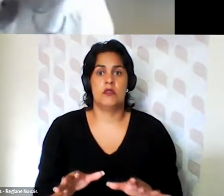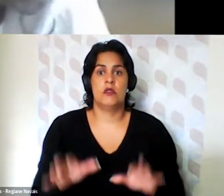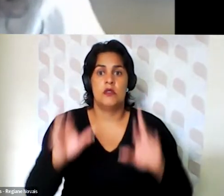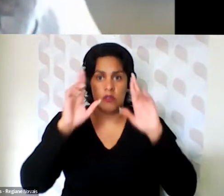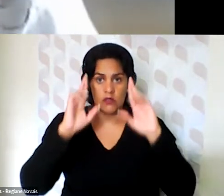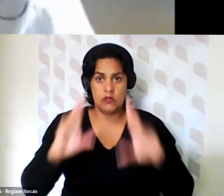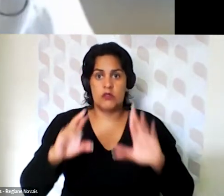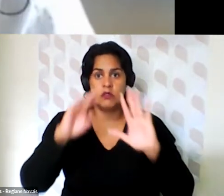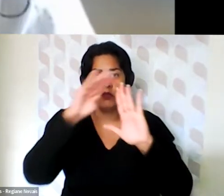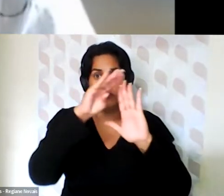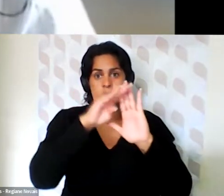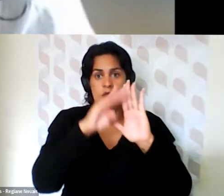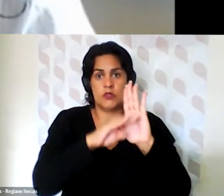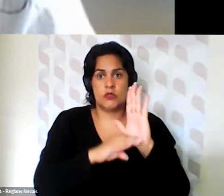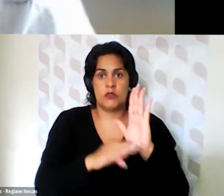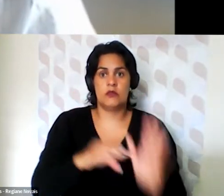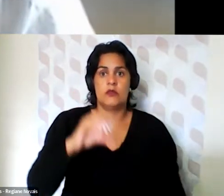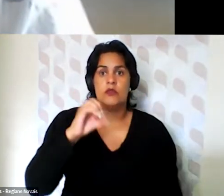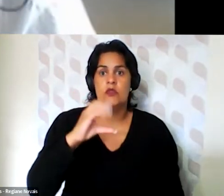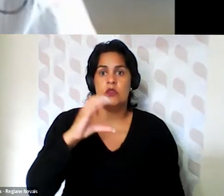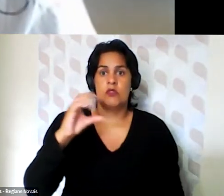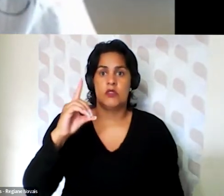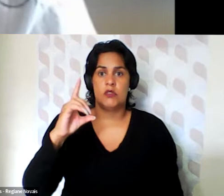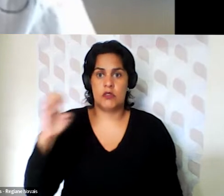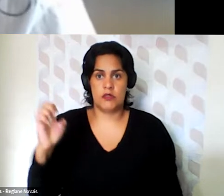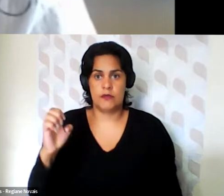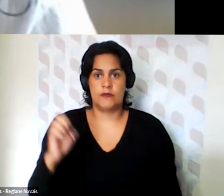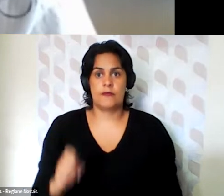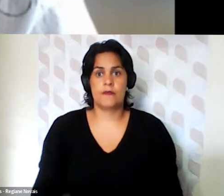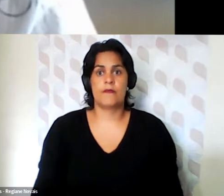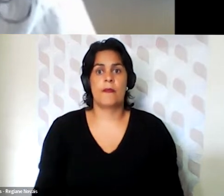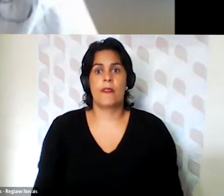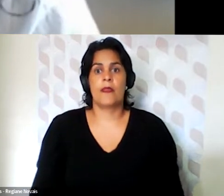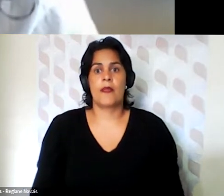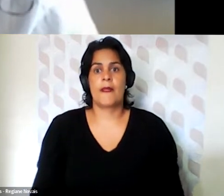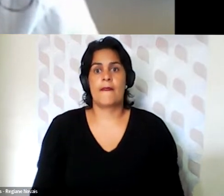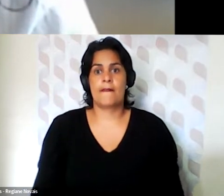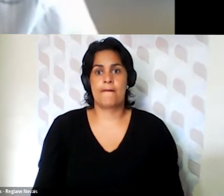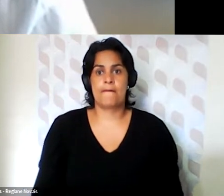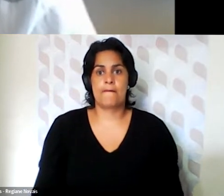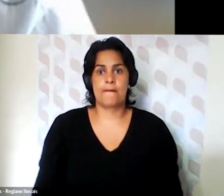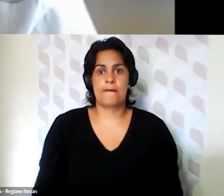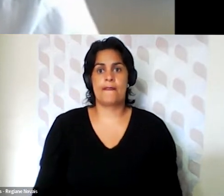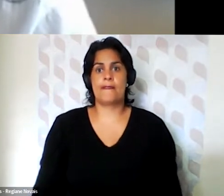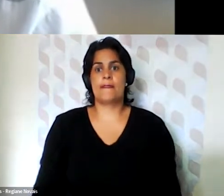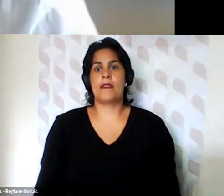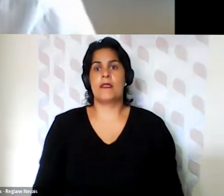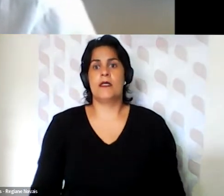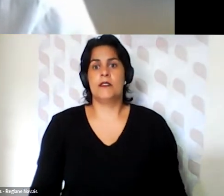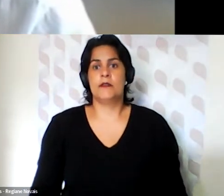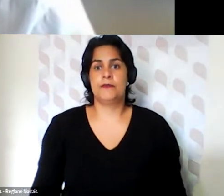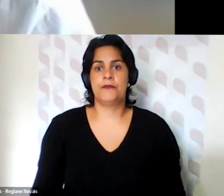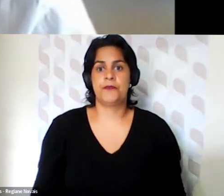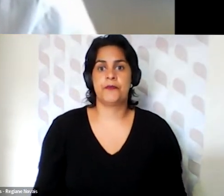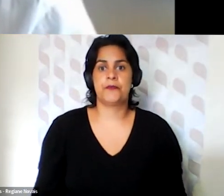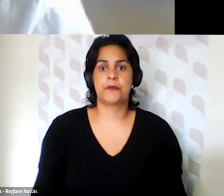Brazilian government has unfortunately engaged in numerous attempts to undermine the legal and institutional frameworks essential for the protection